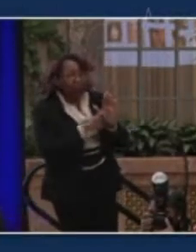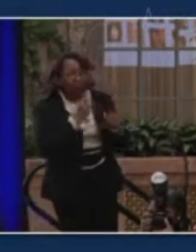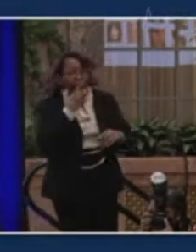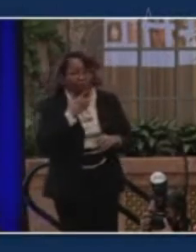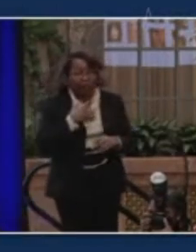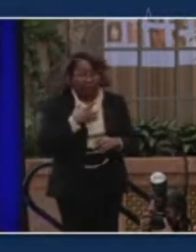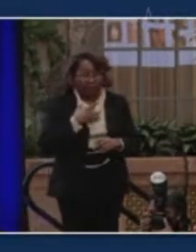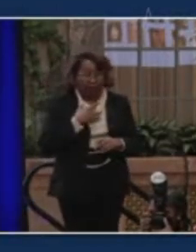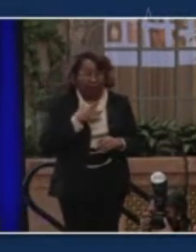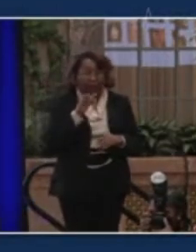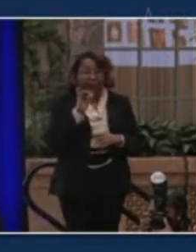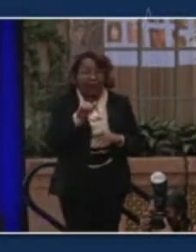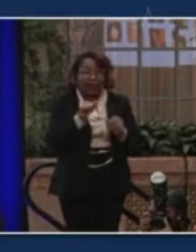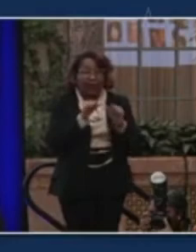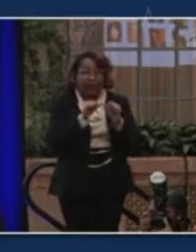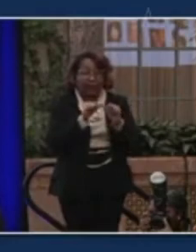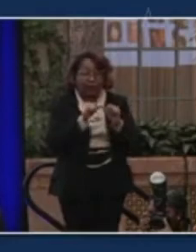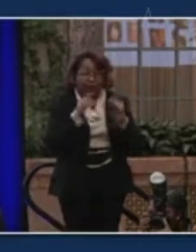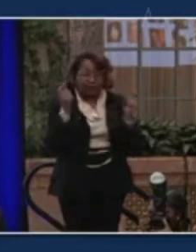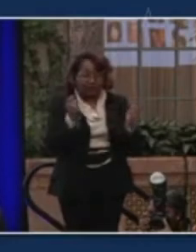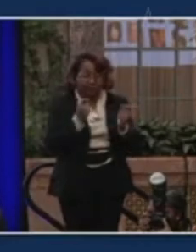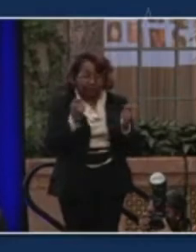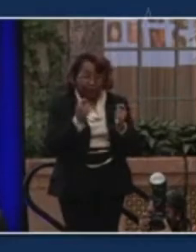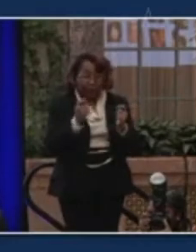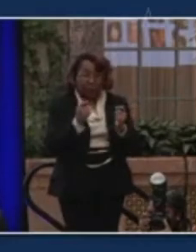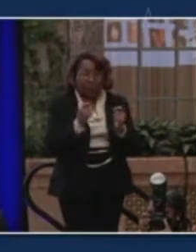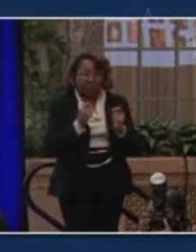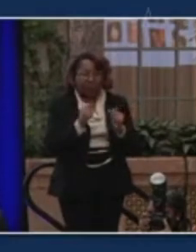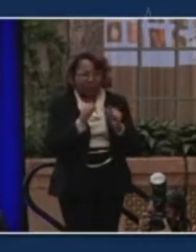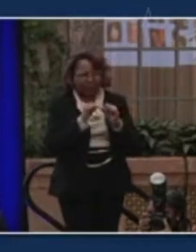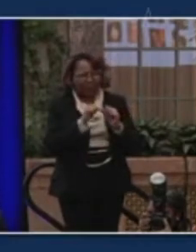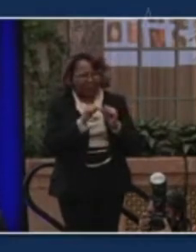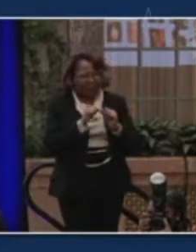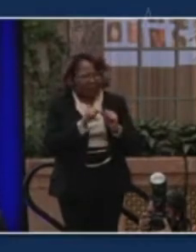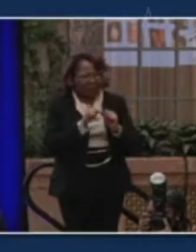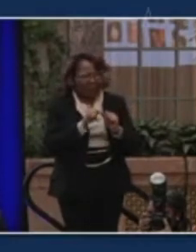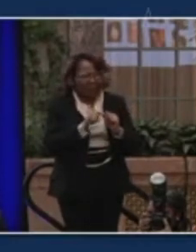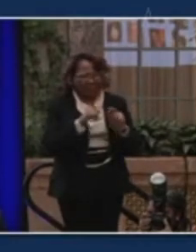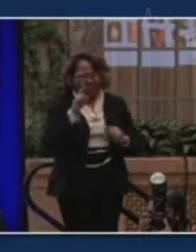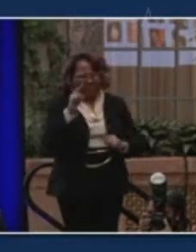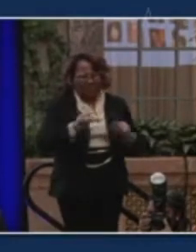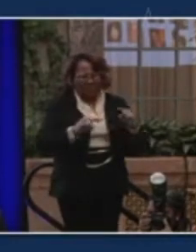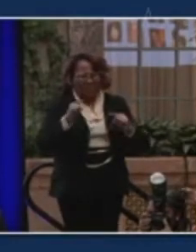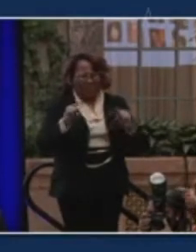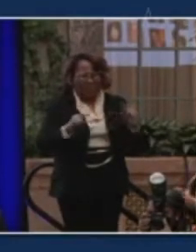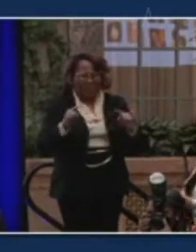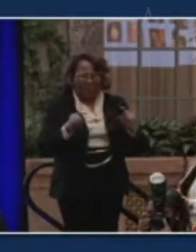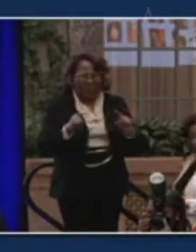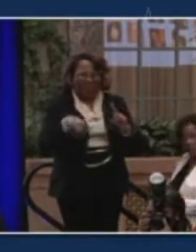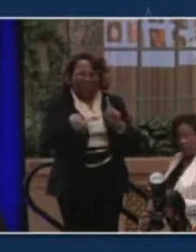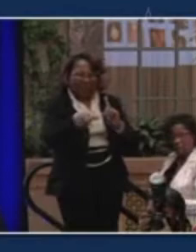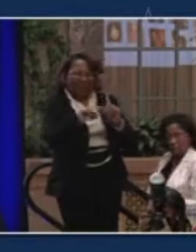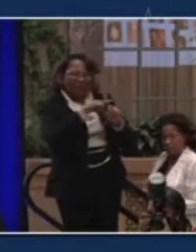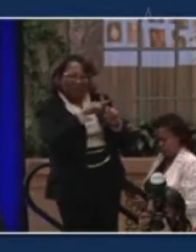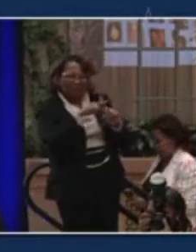The centennial celebration is a continuation of a variety of positive community-focused